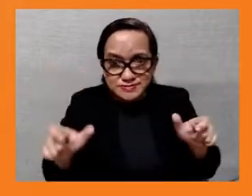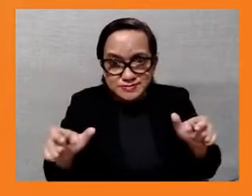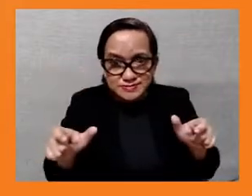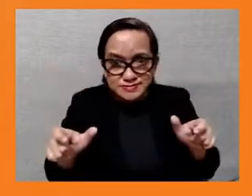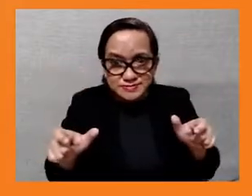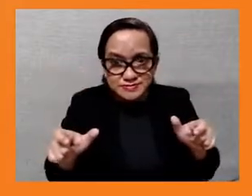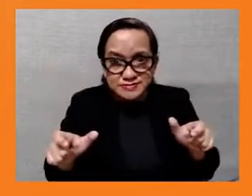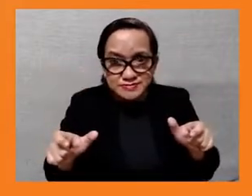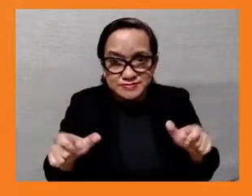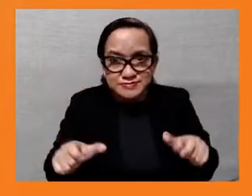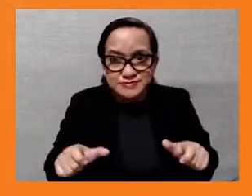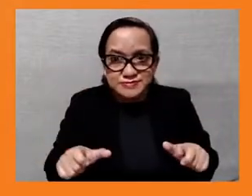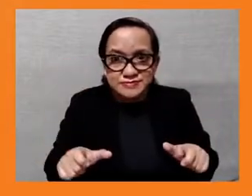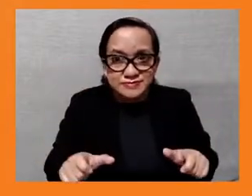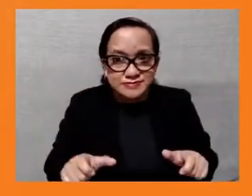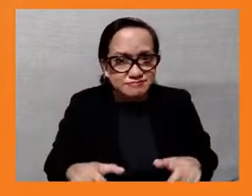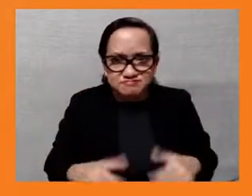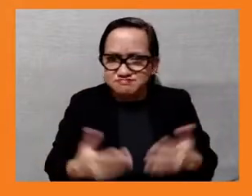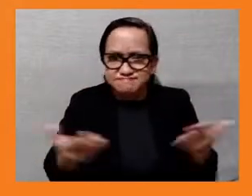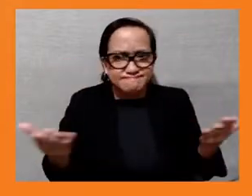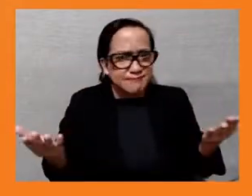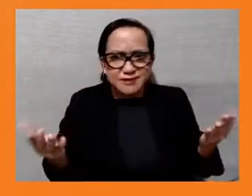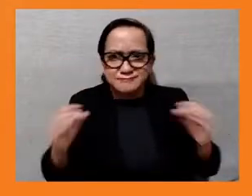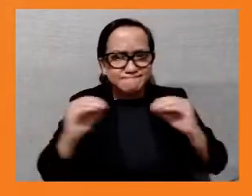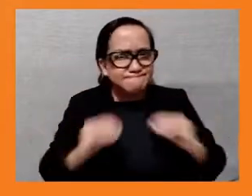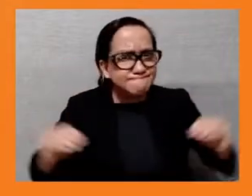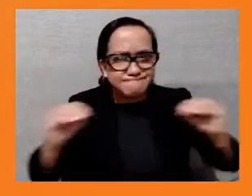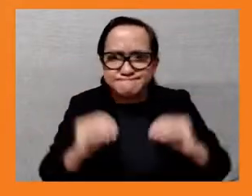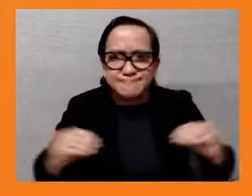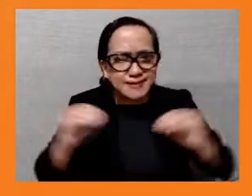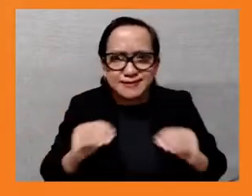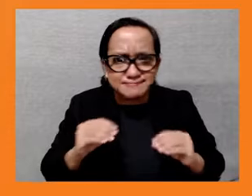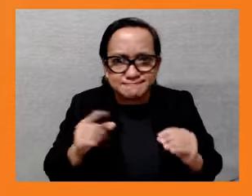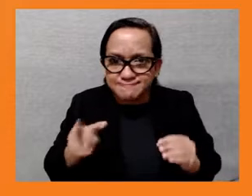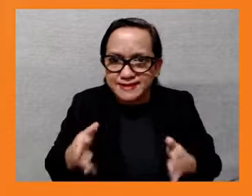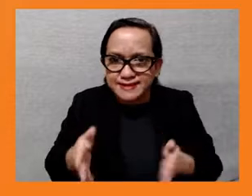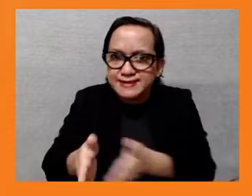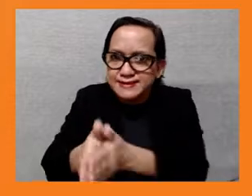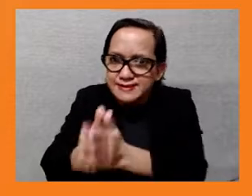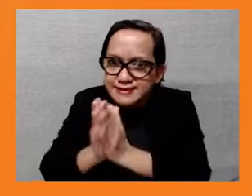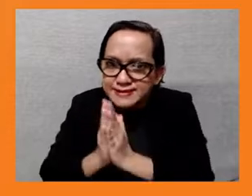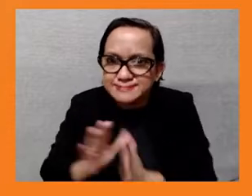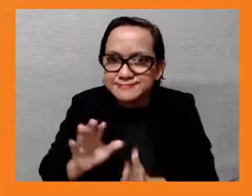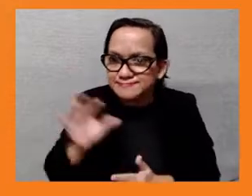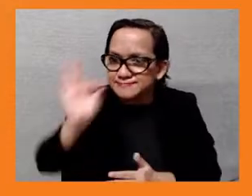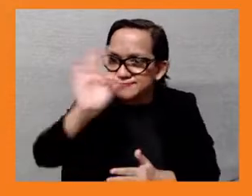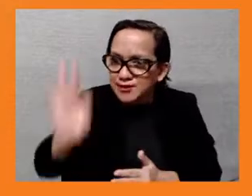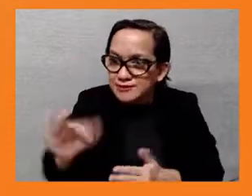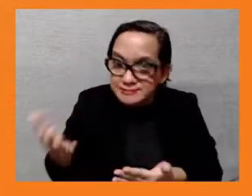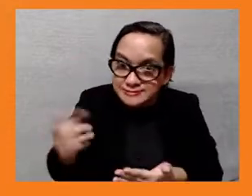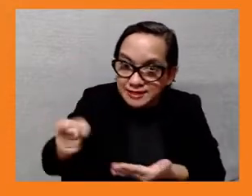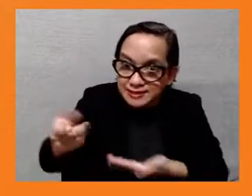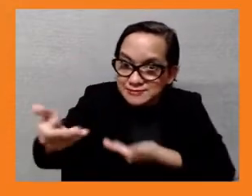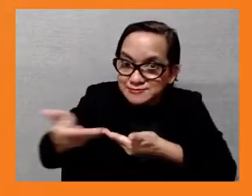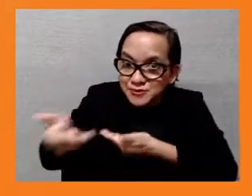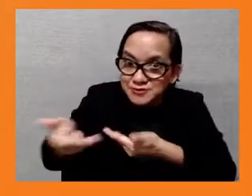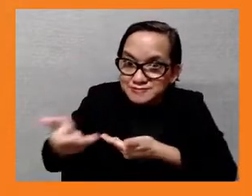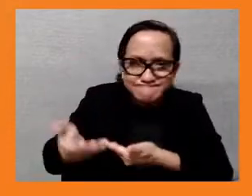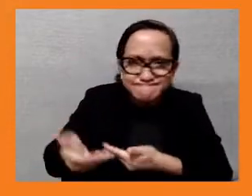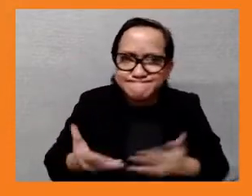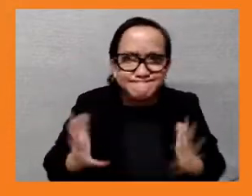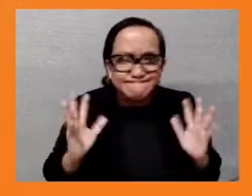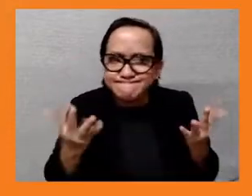level the violation committed by subcontractors, sometimes subcontractors, sub,